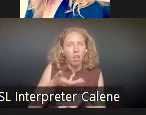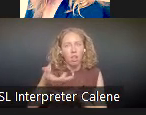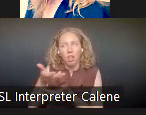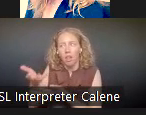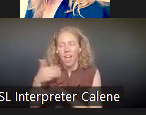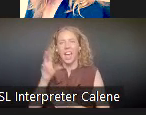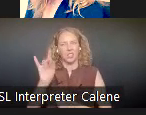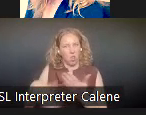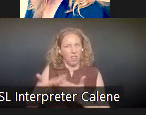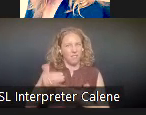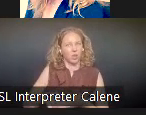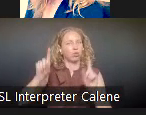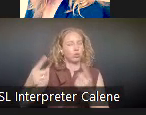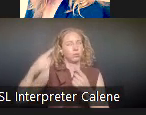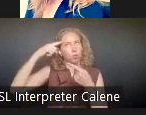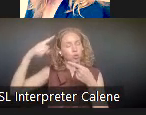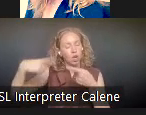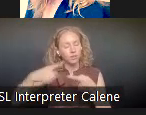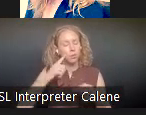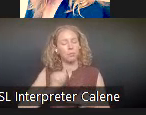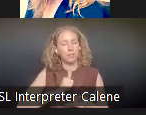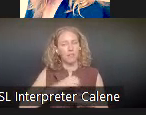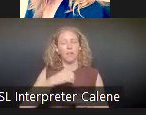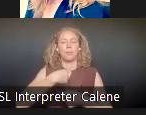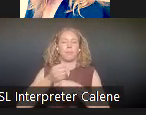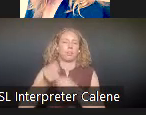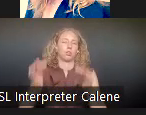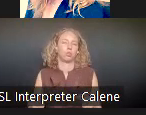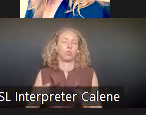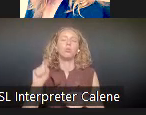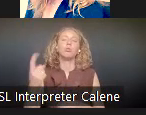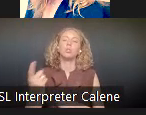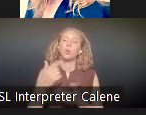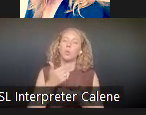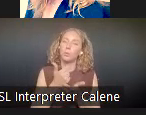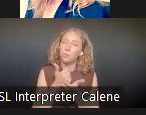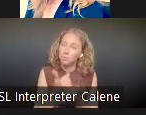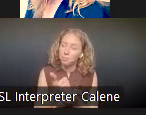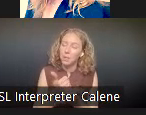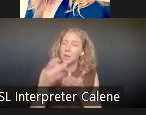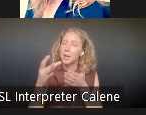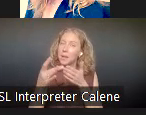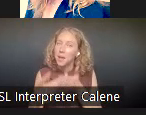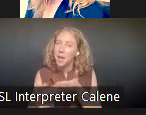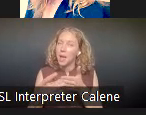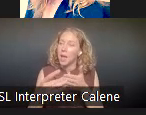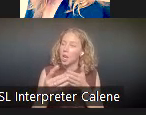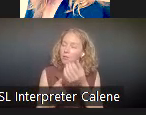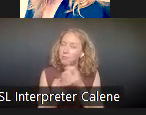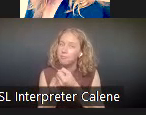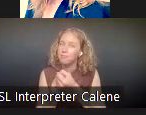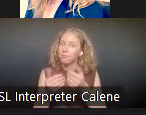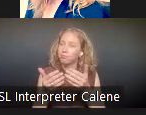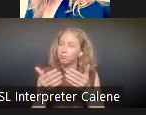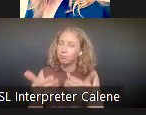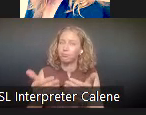just to make the decision. So again, be willing to guide them, be willing to hold their hand, be willing to support them